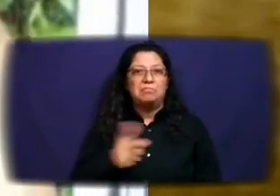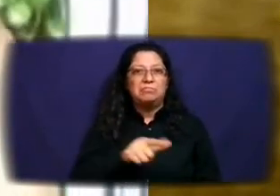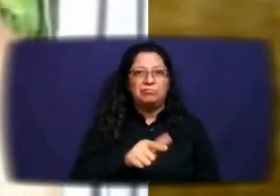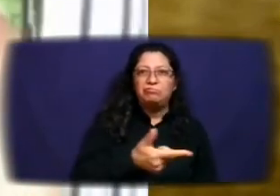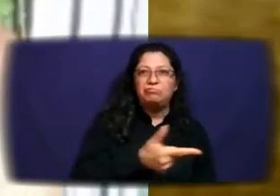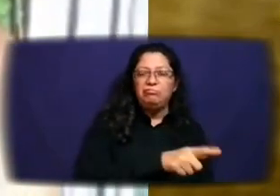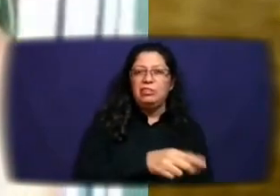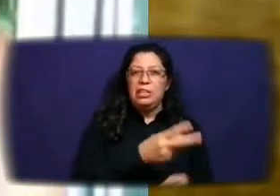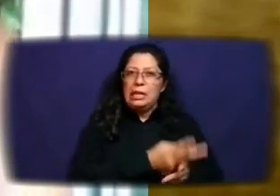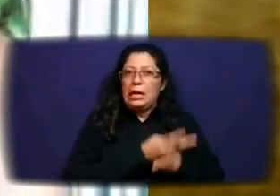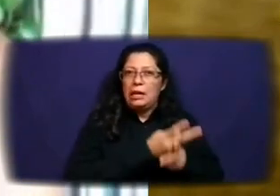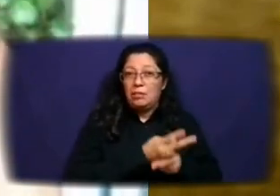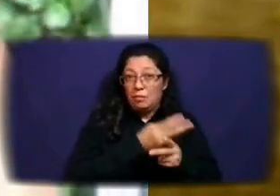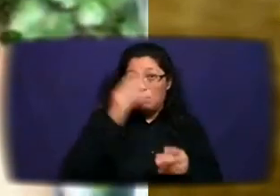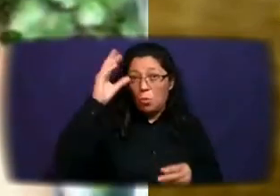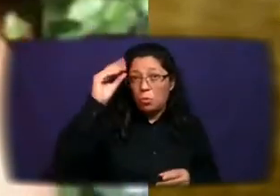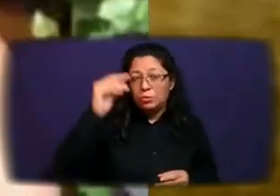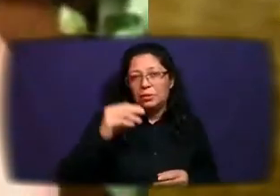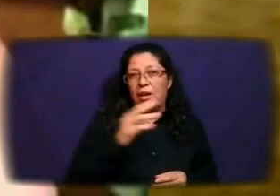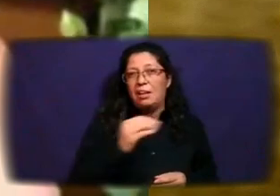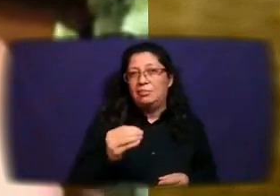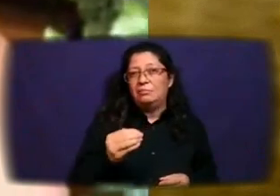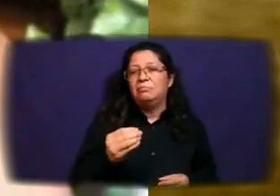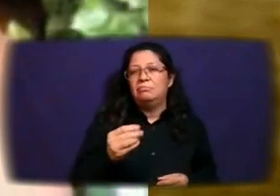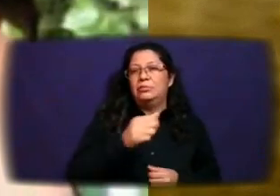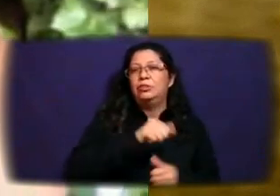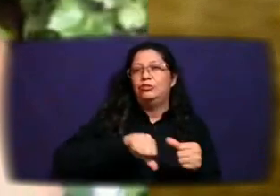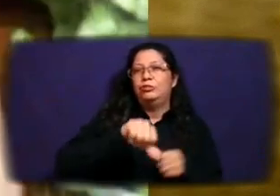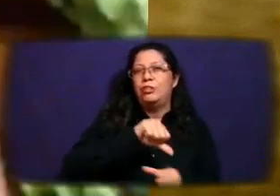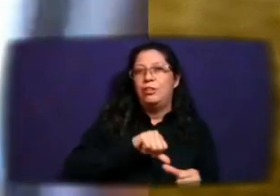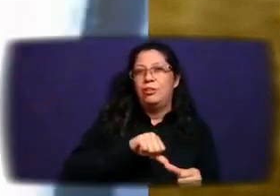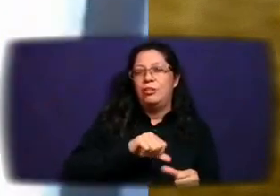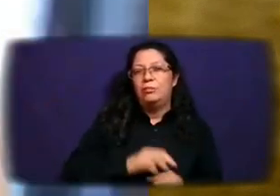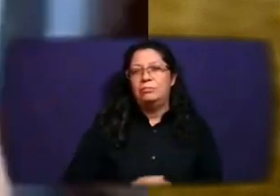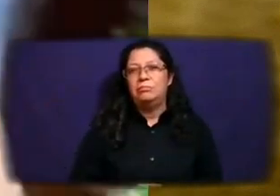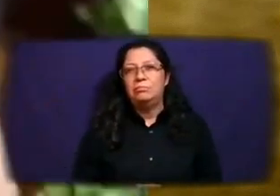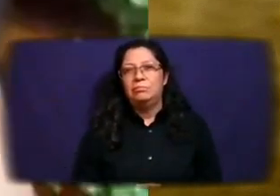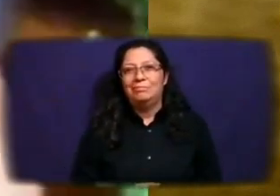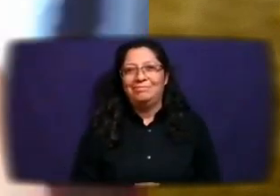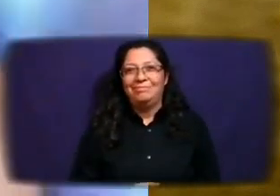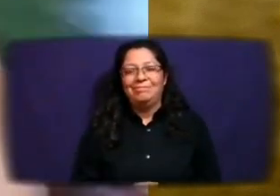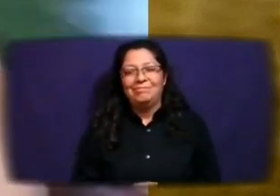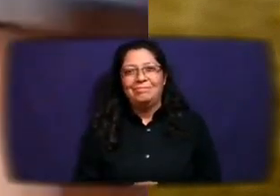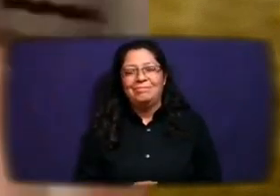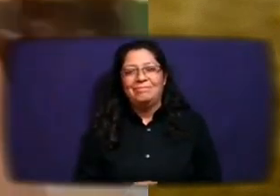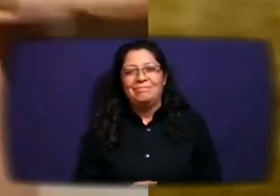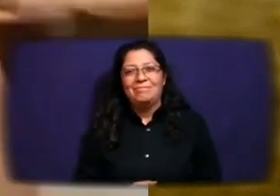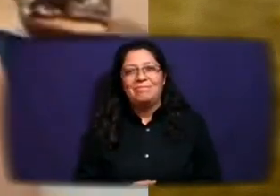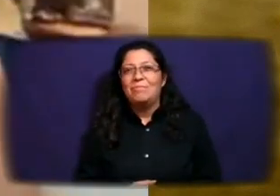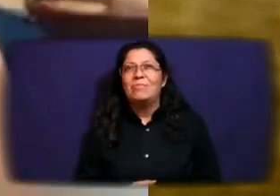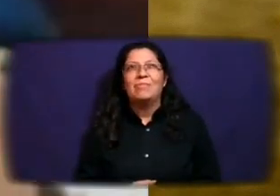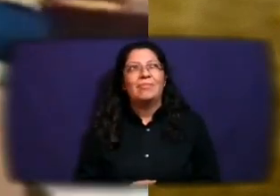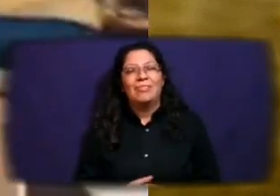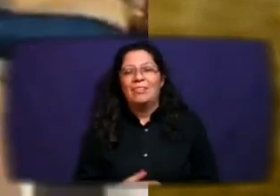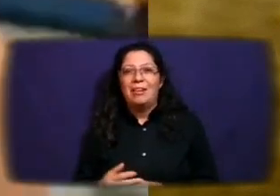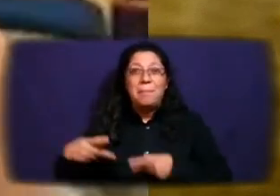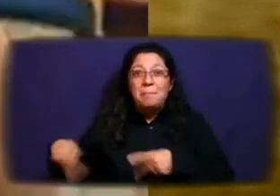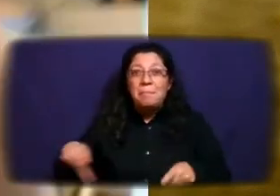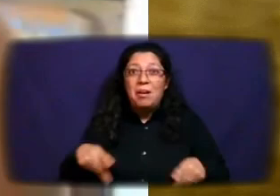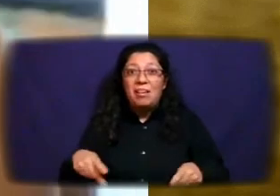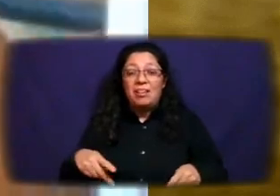taking care of the boys and each other. There is always a